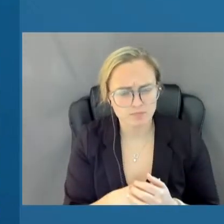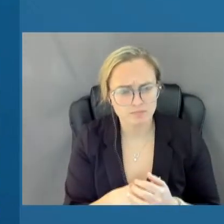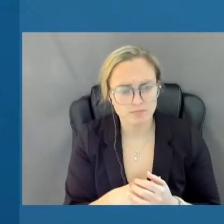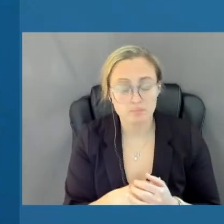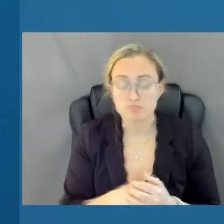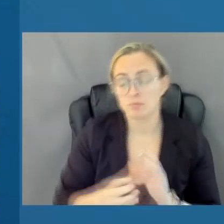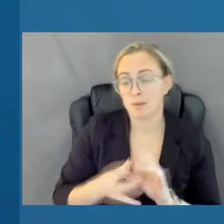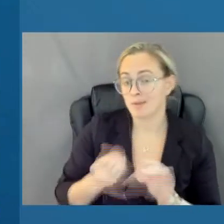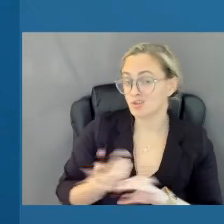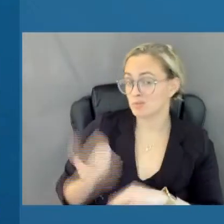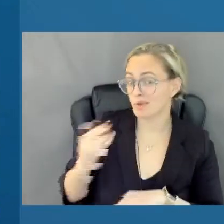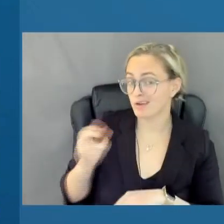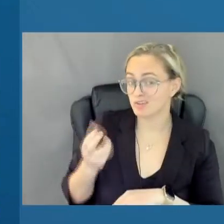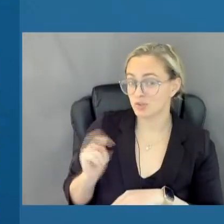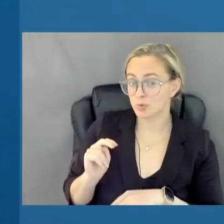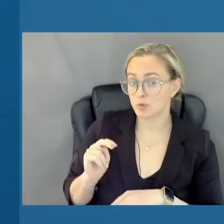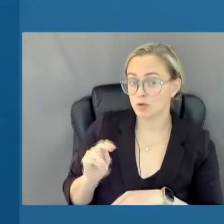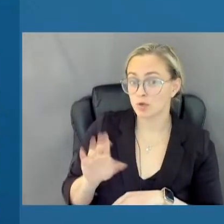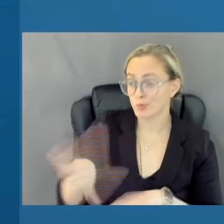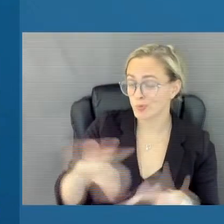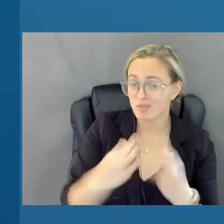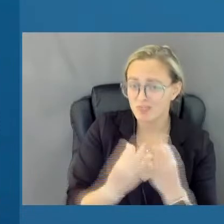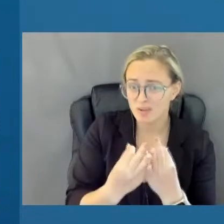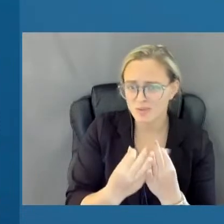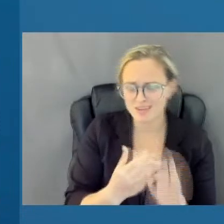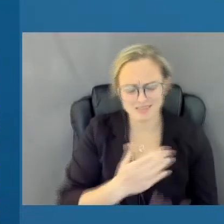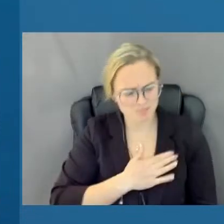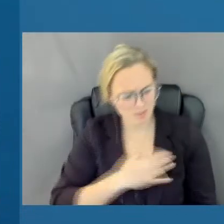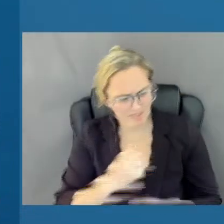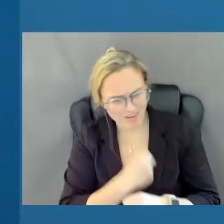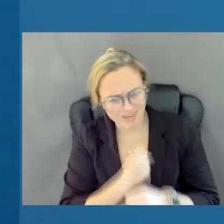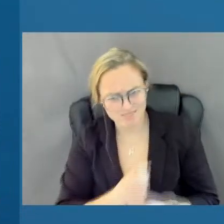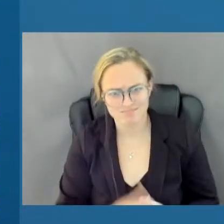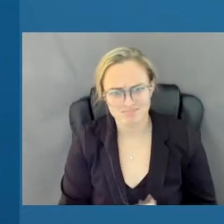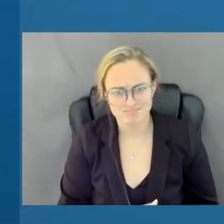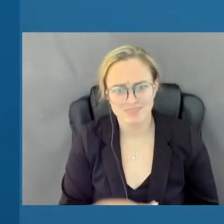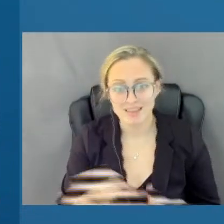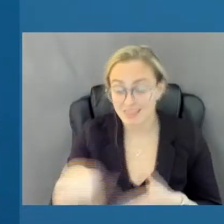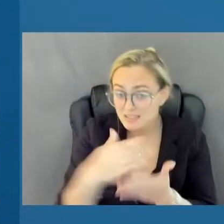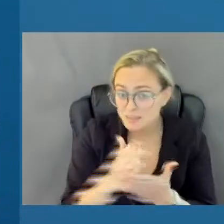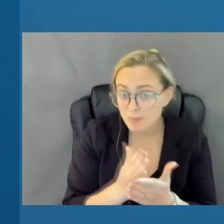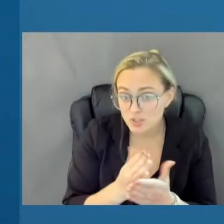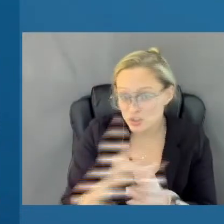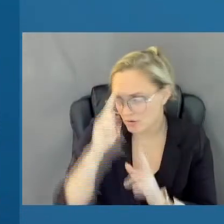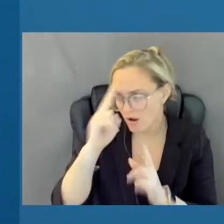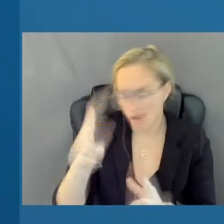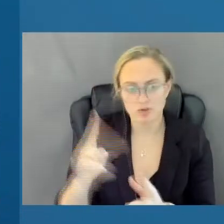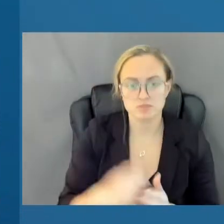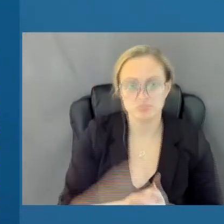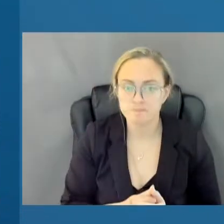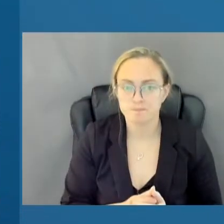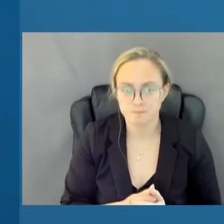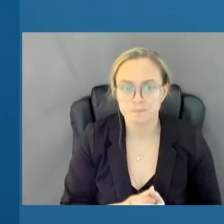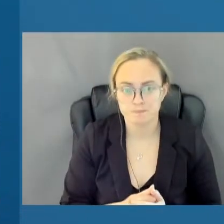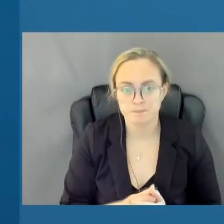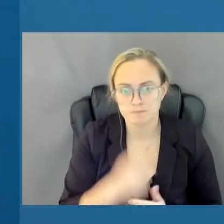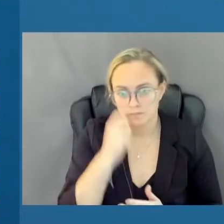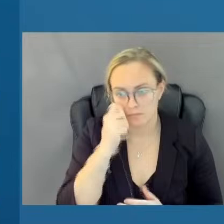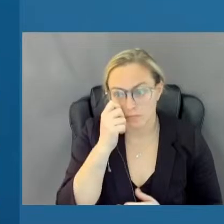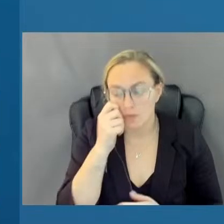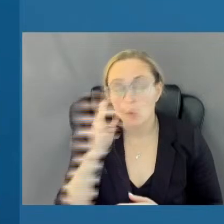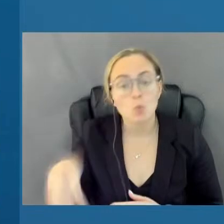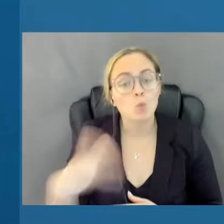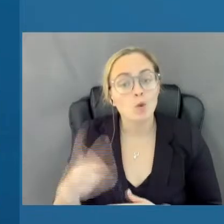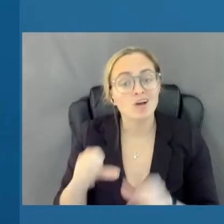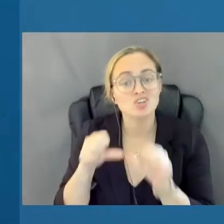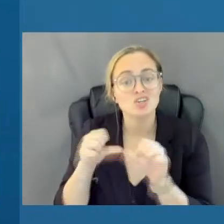in January, your family is my fight. This budget honors that promise. While Washington remains mired